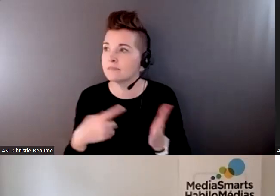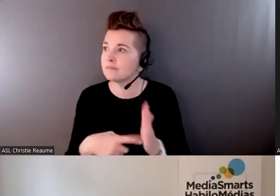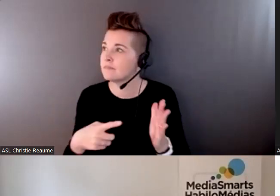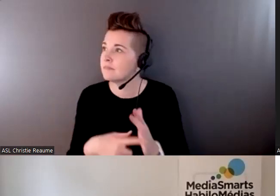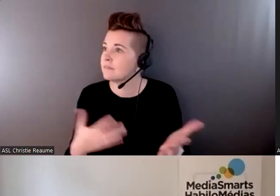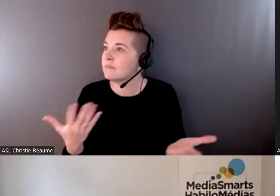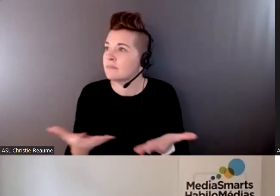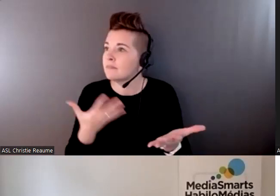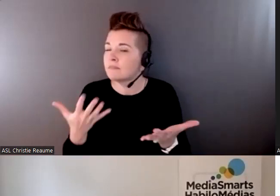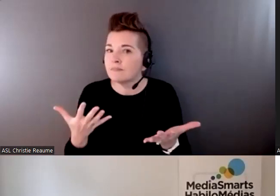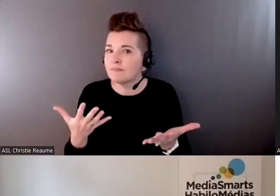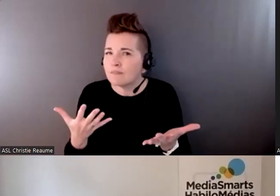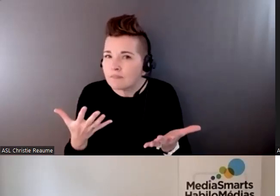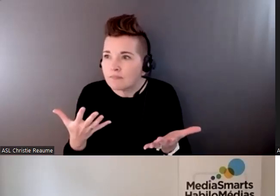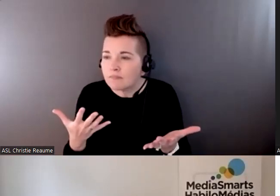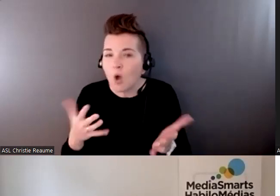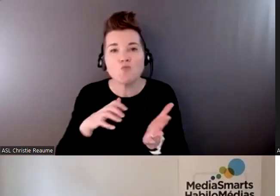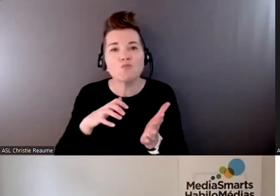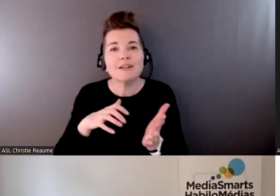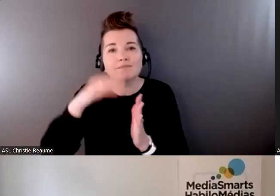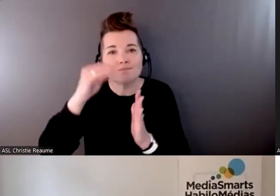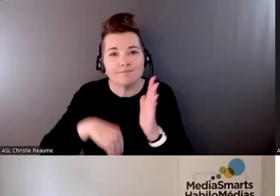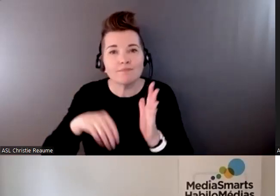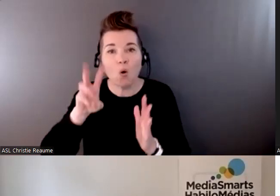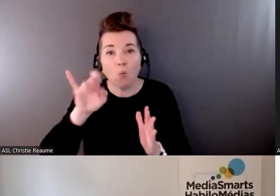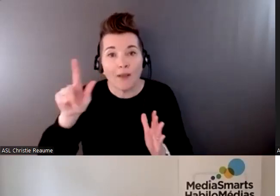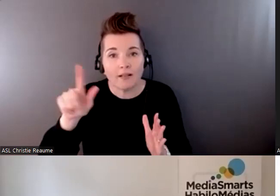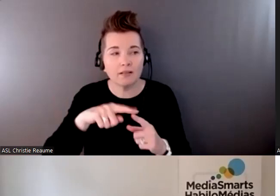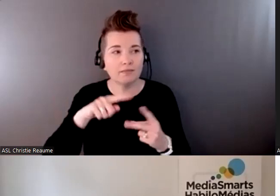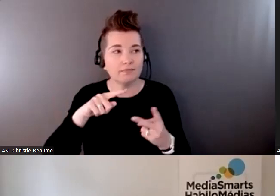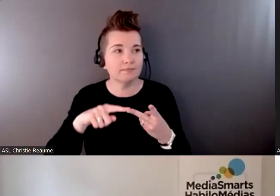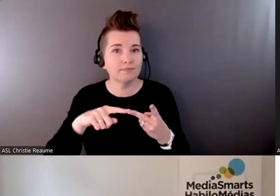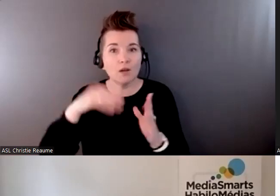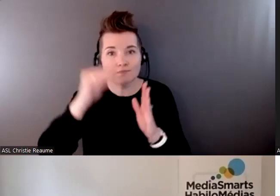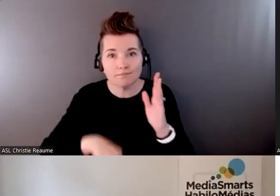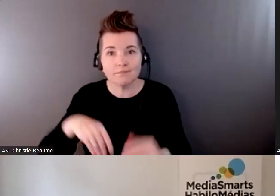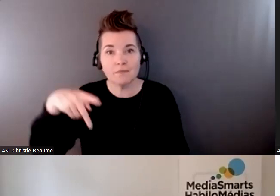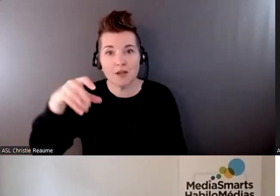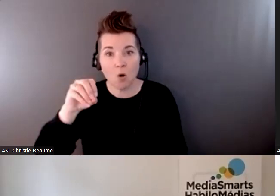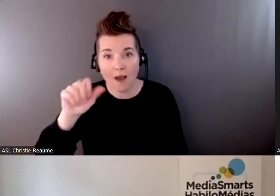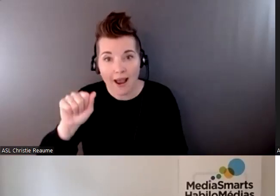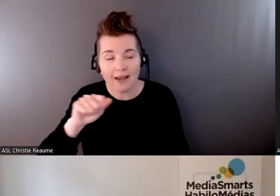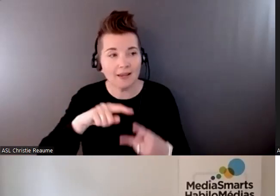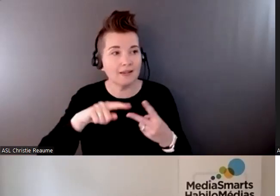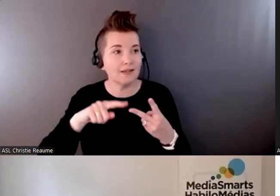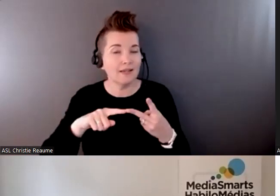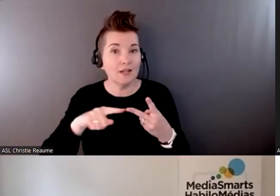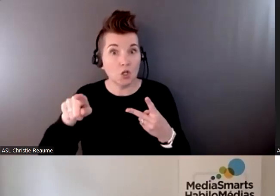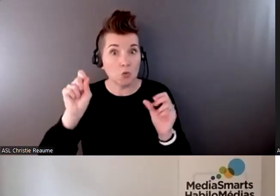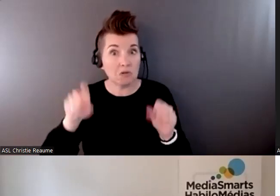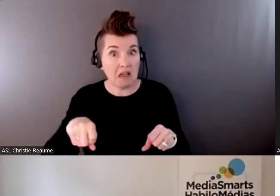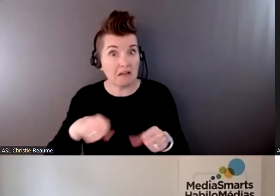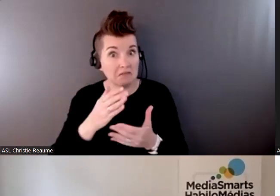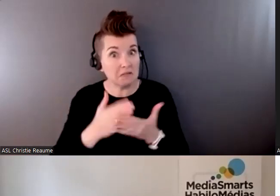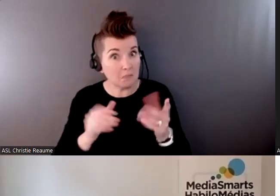as a drafting a will or drafting a power of attorney it is now possible to do these kinds of things online in some cases